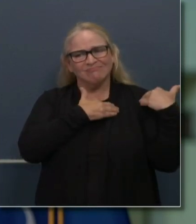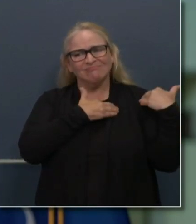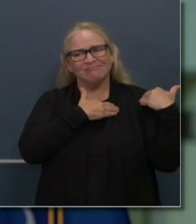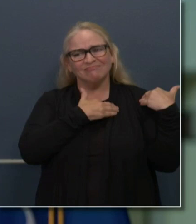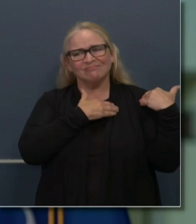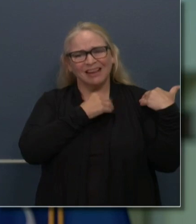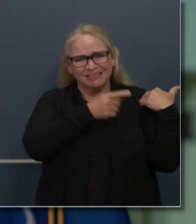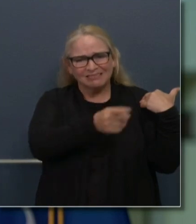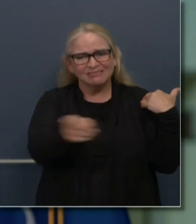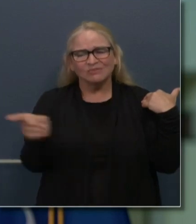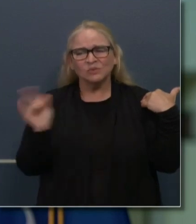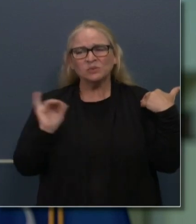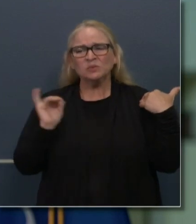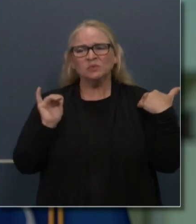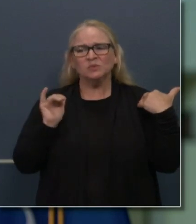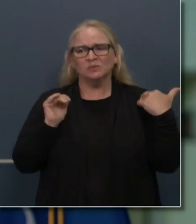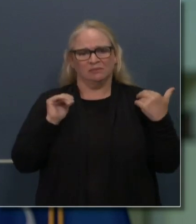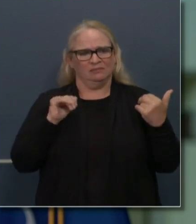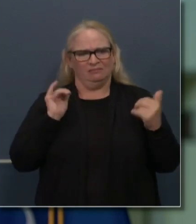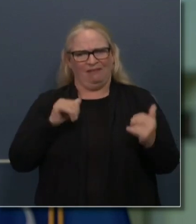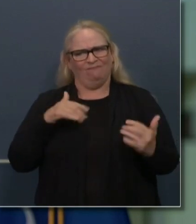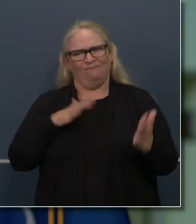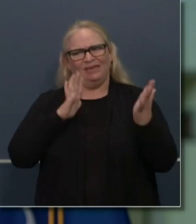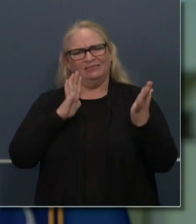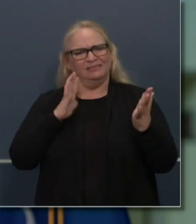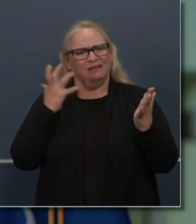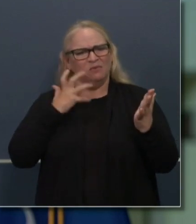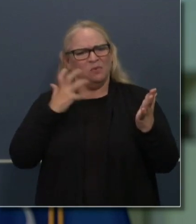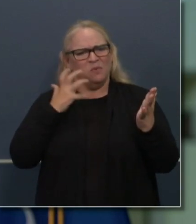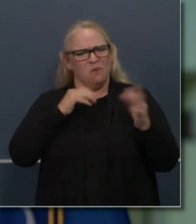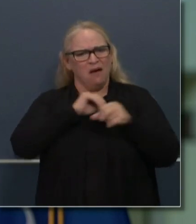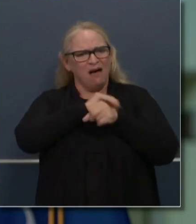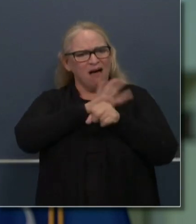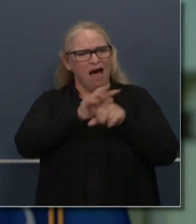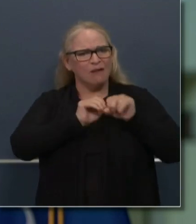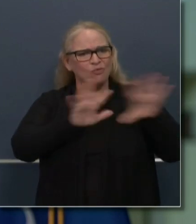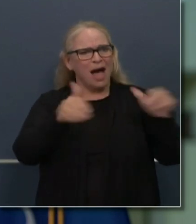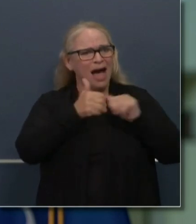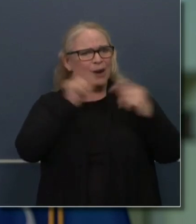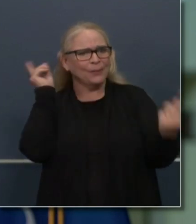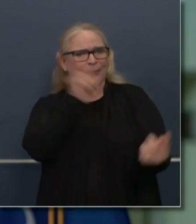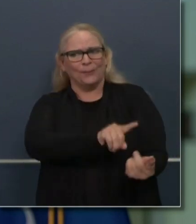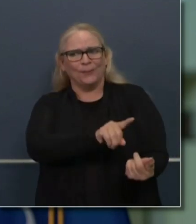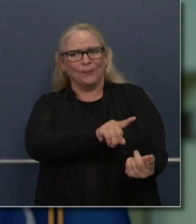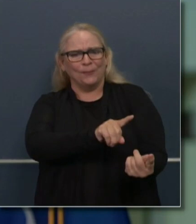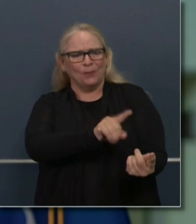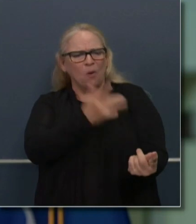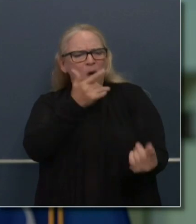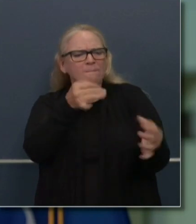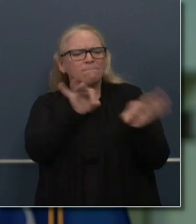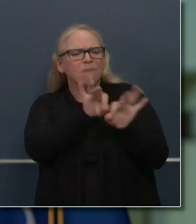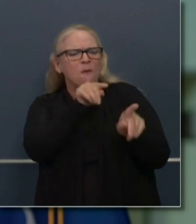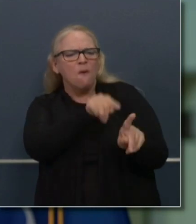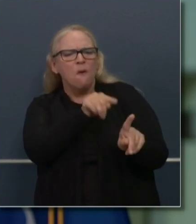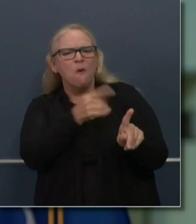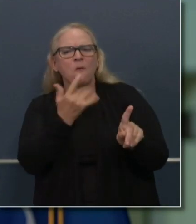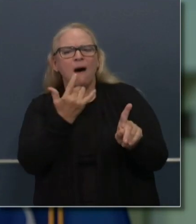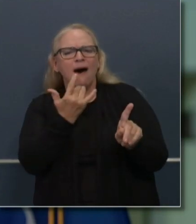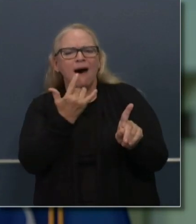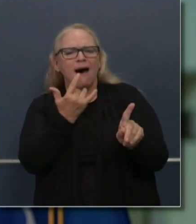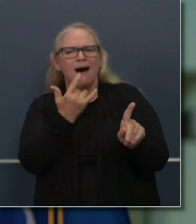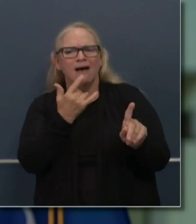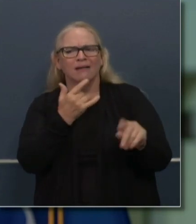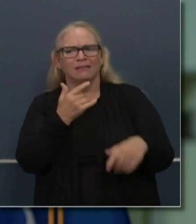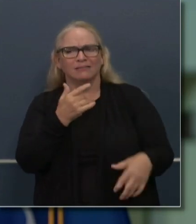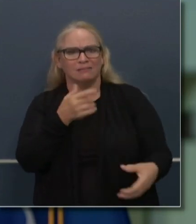the transmission and spread of COVID-19 and the importance and potency of our own individual choices,